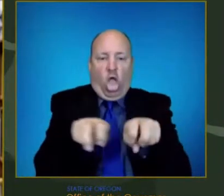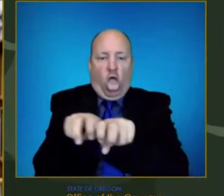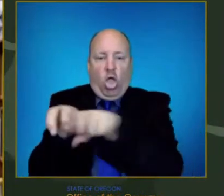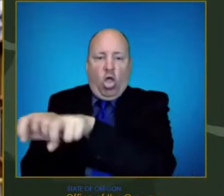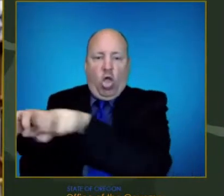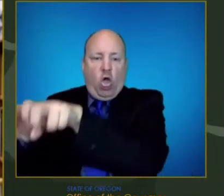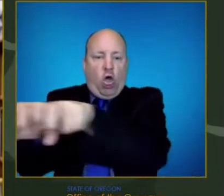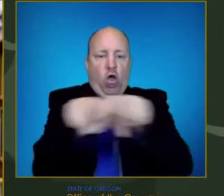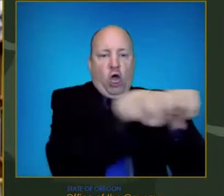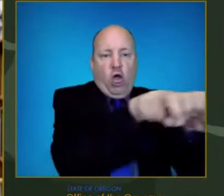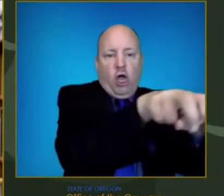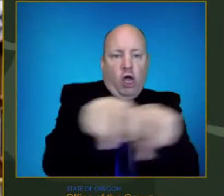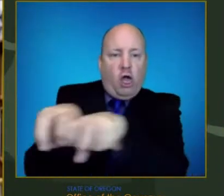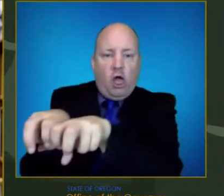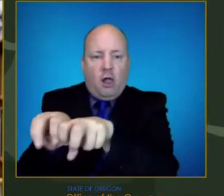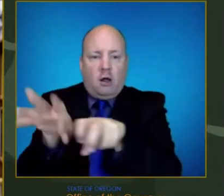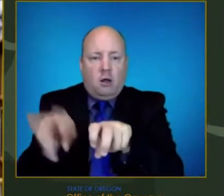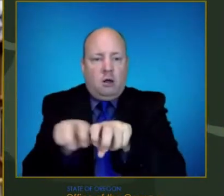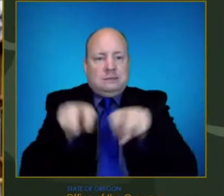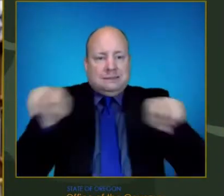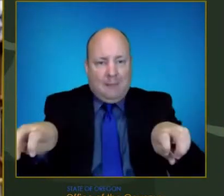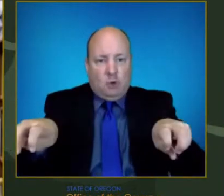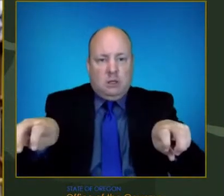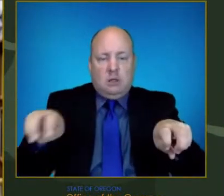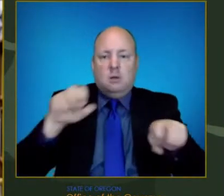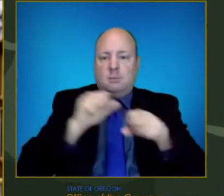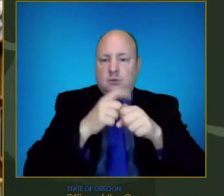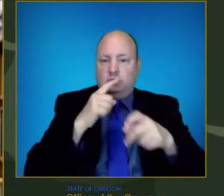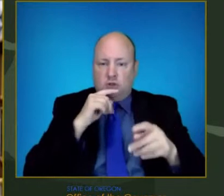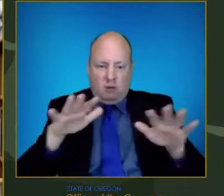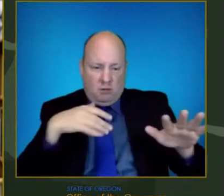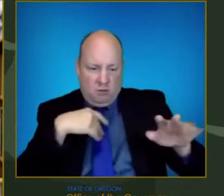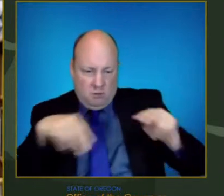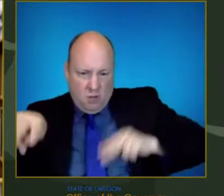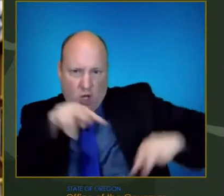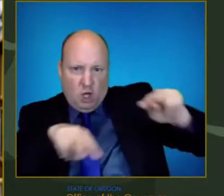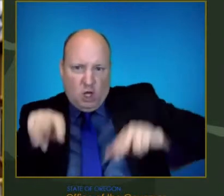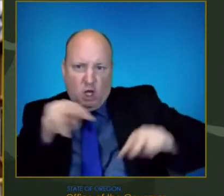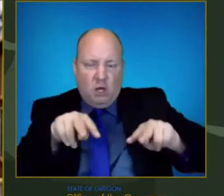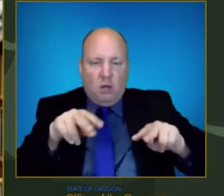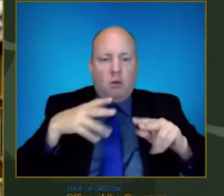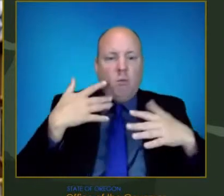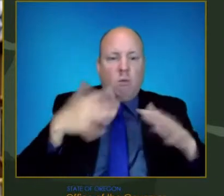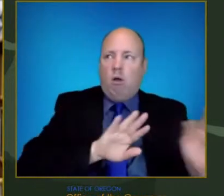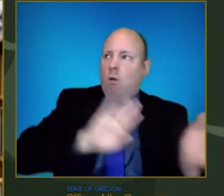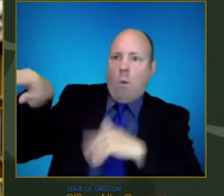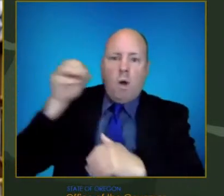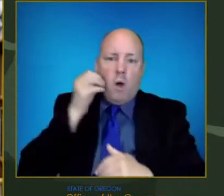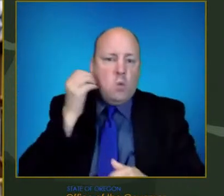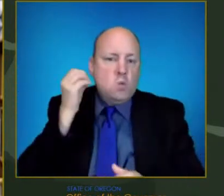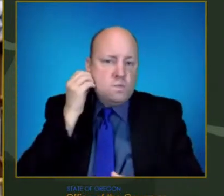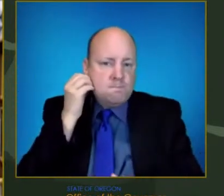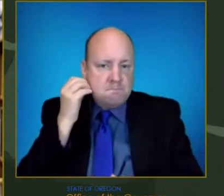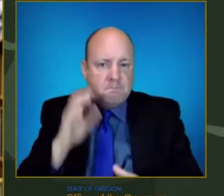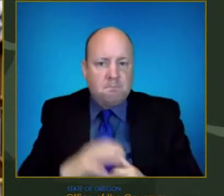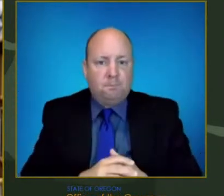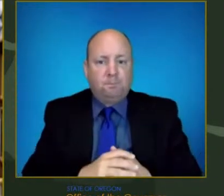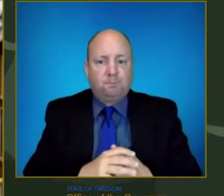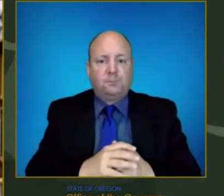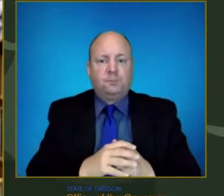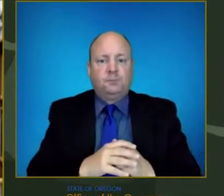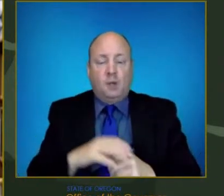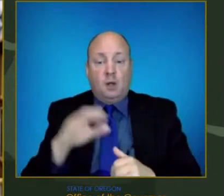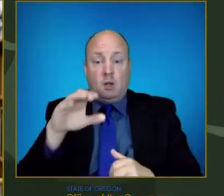your second question as well. So as we approach October 18th, the challenge with staffing may